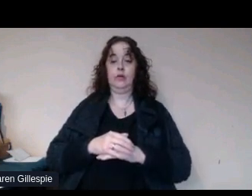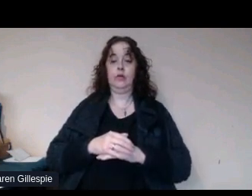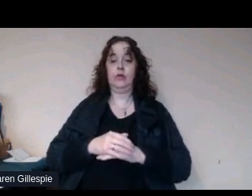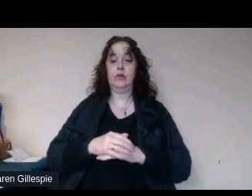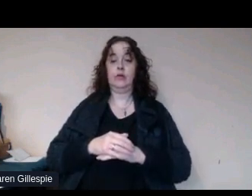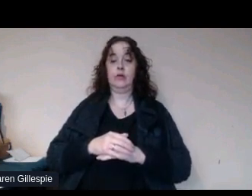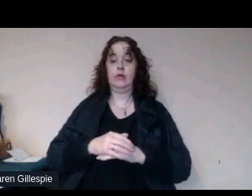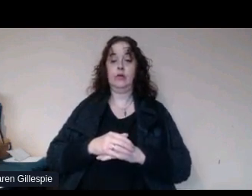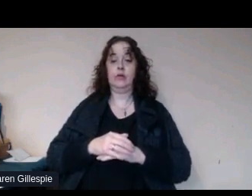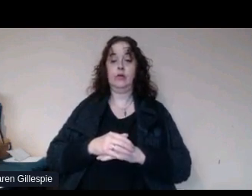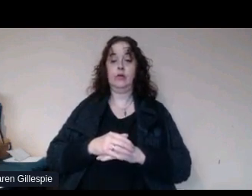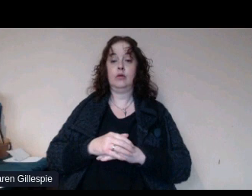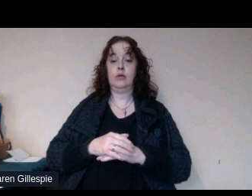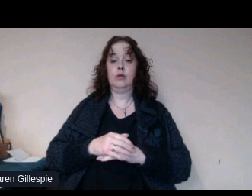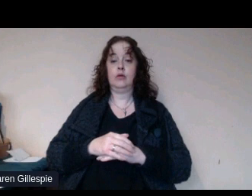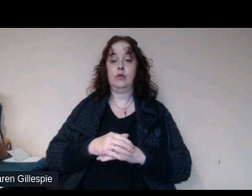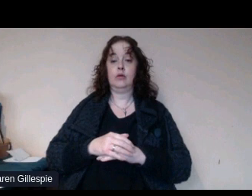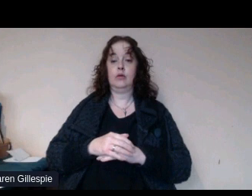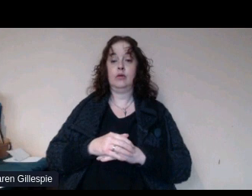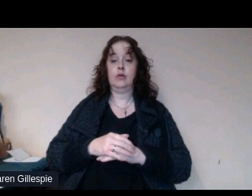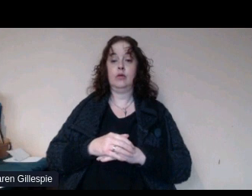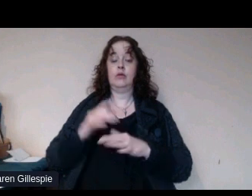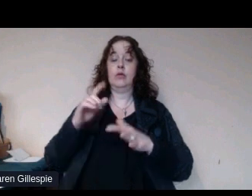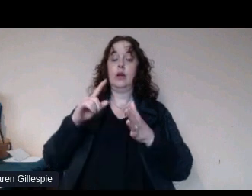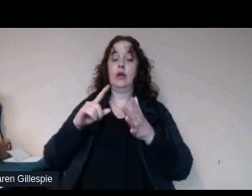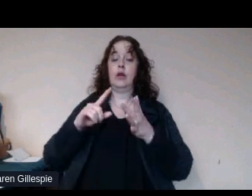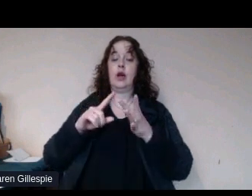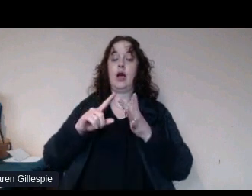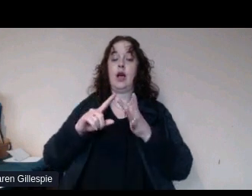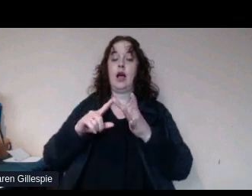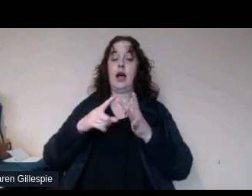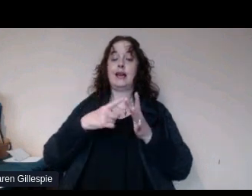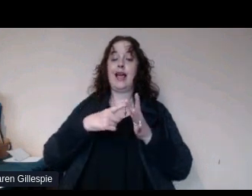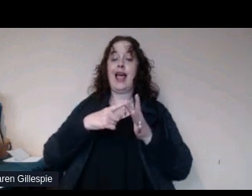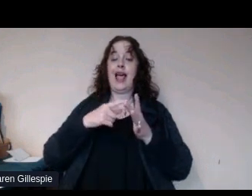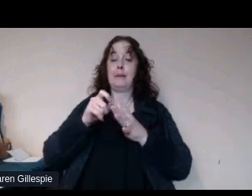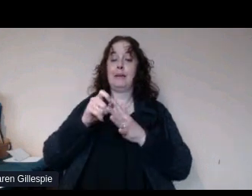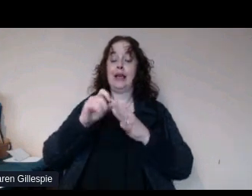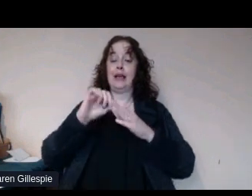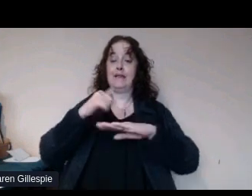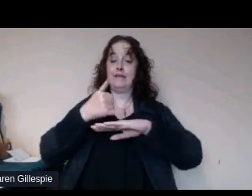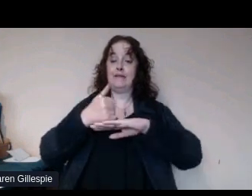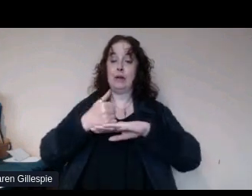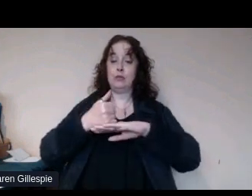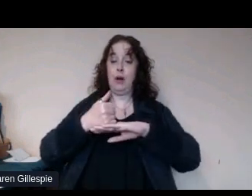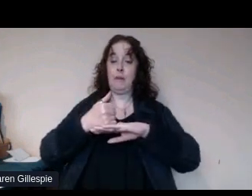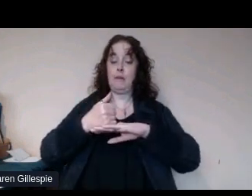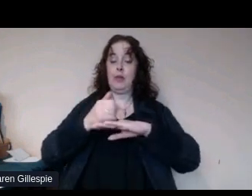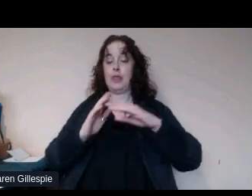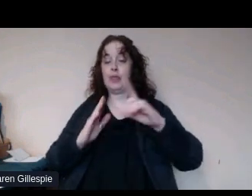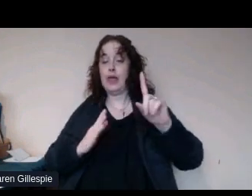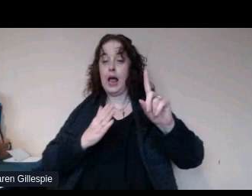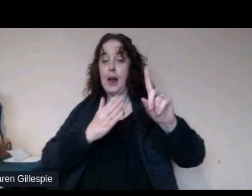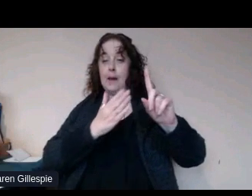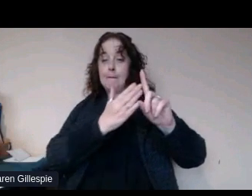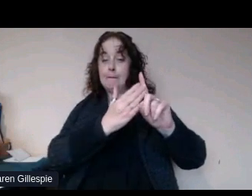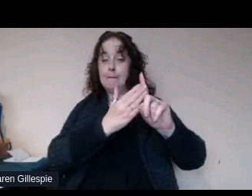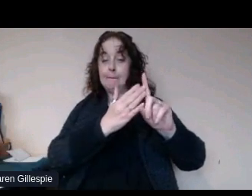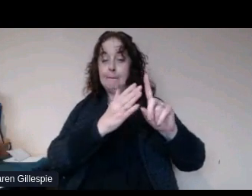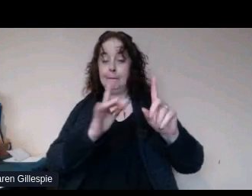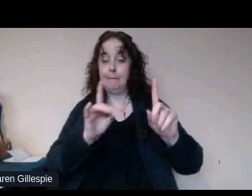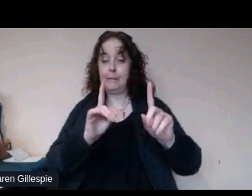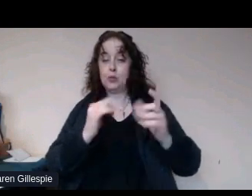So the IAAP was founded with the intention of helping each